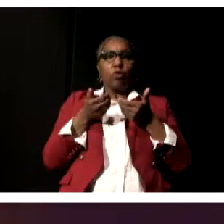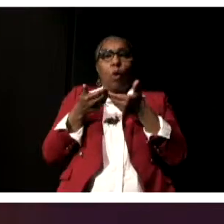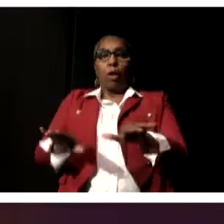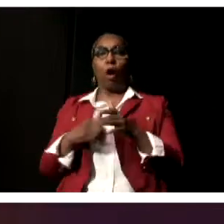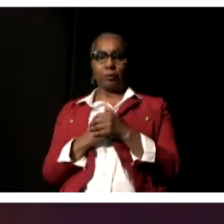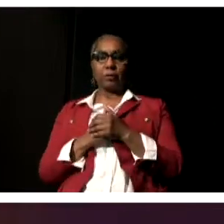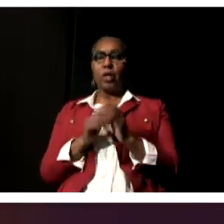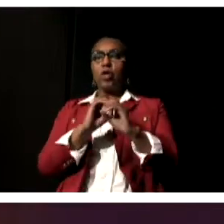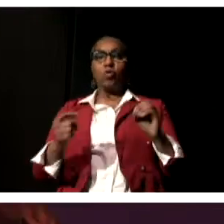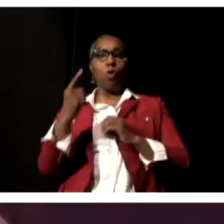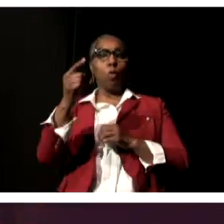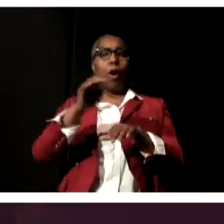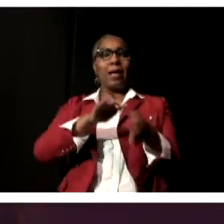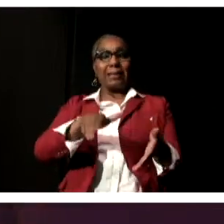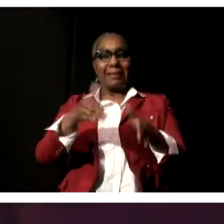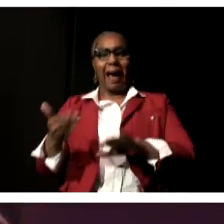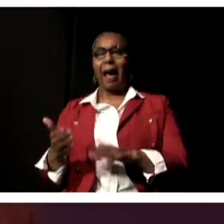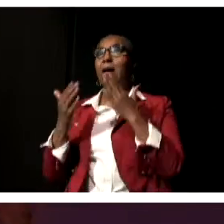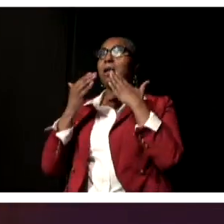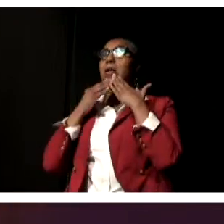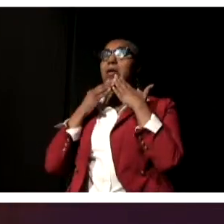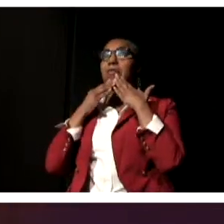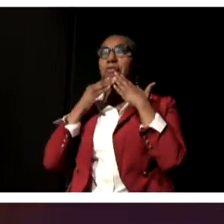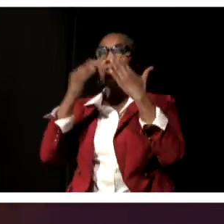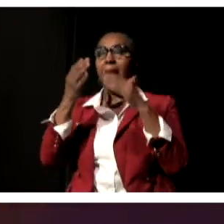lost. Thanks be to God.